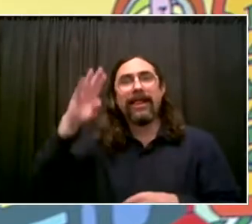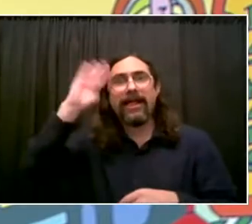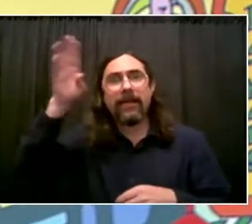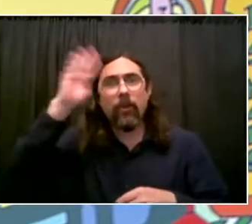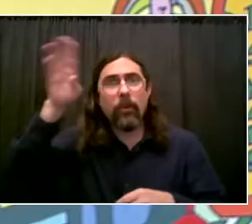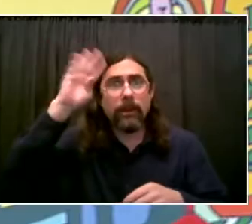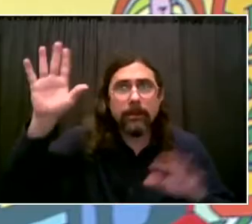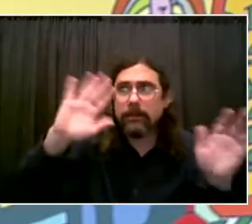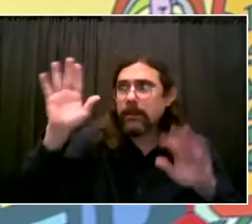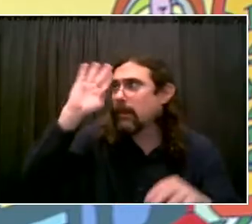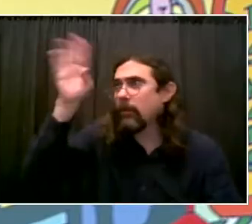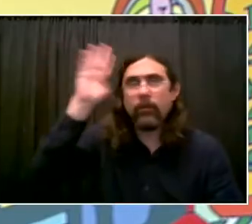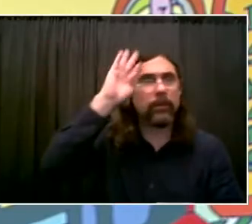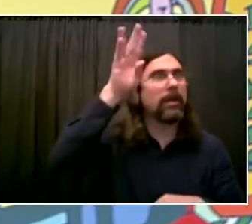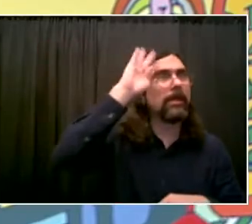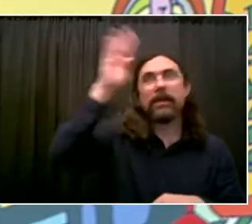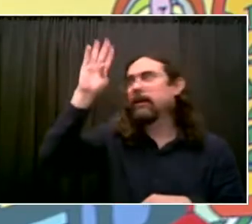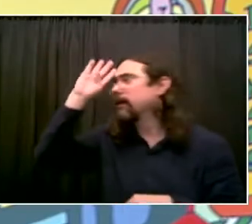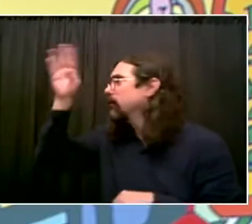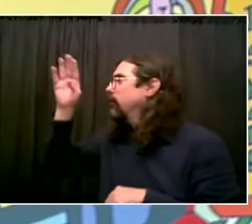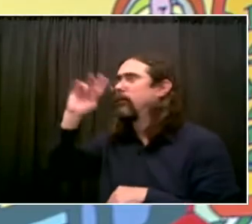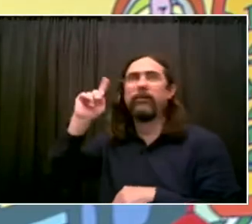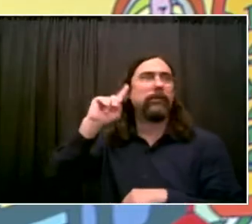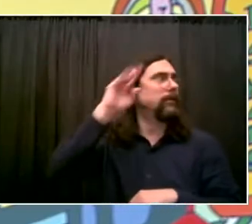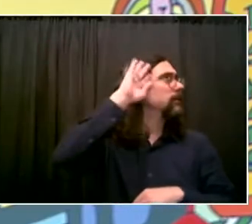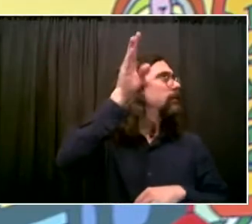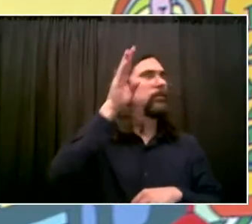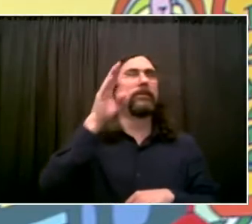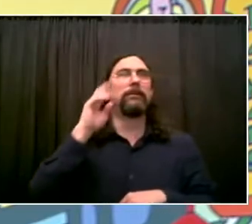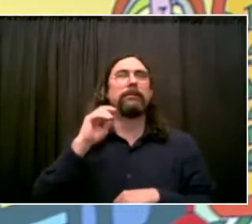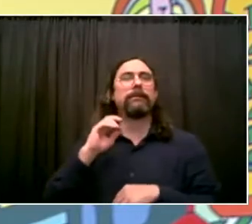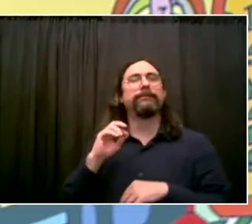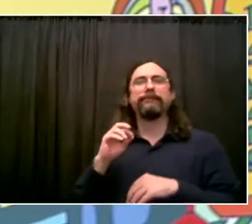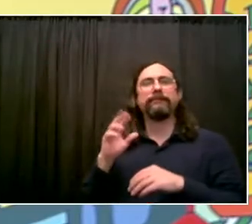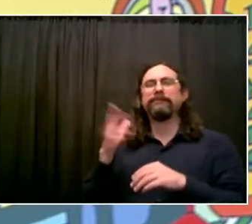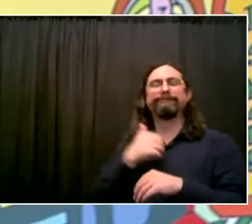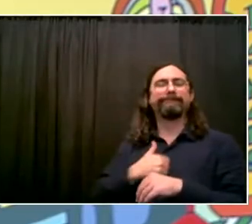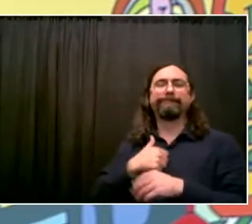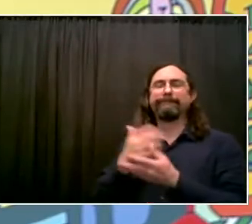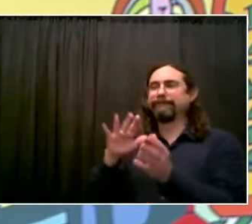Abu. Our last question for today goes to Robert from AM New York.